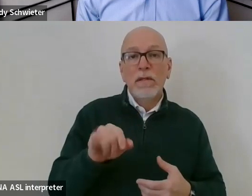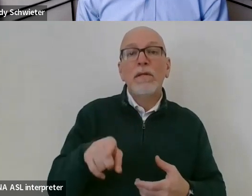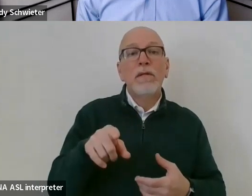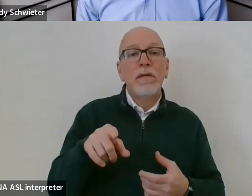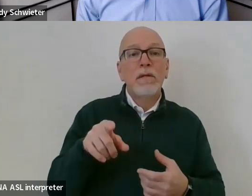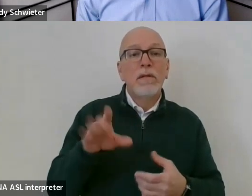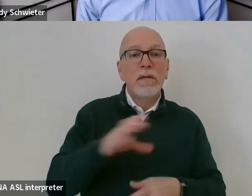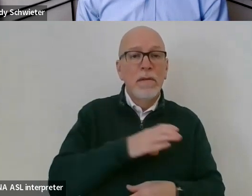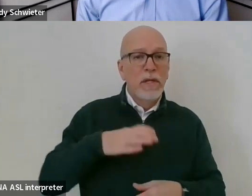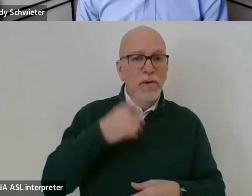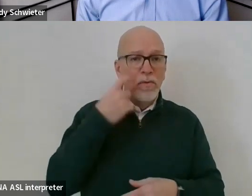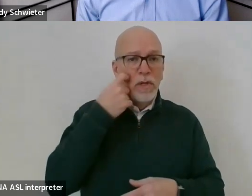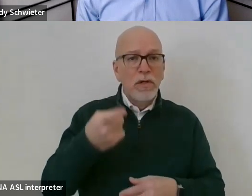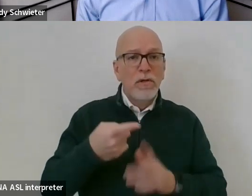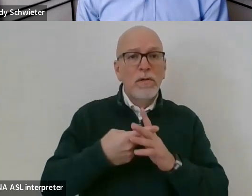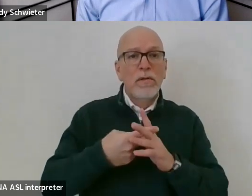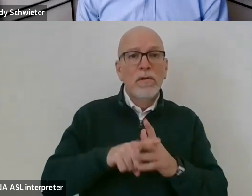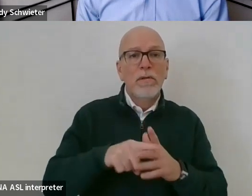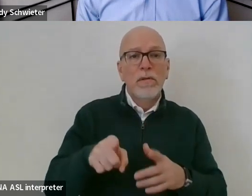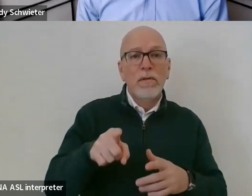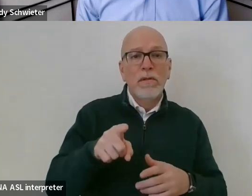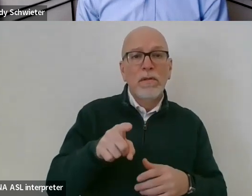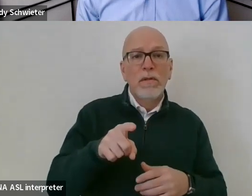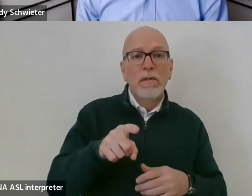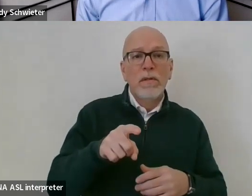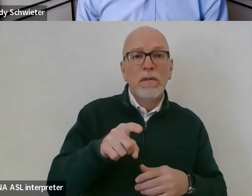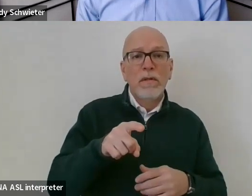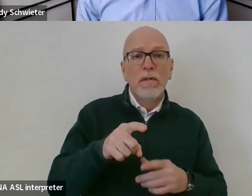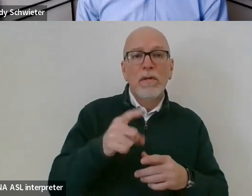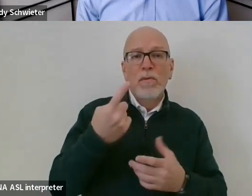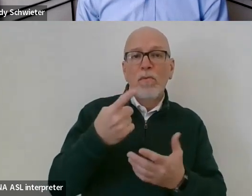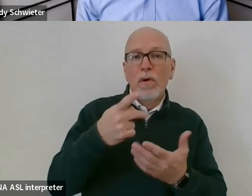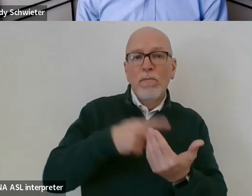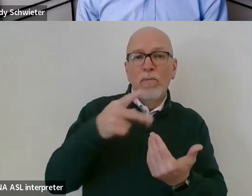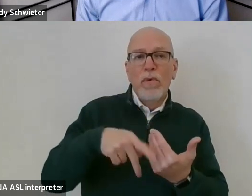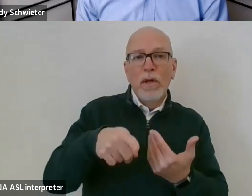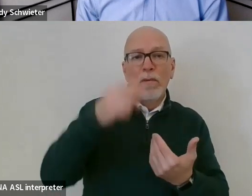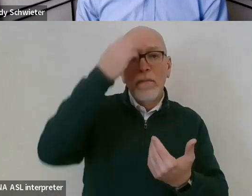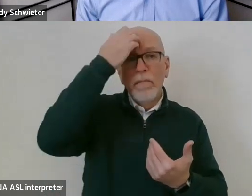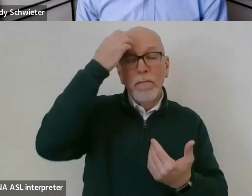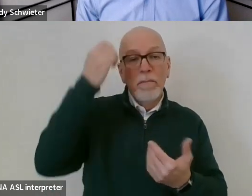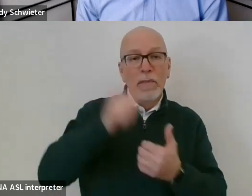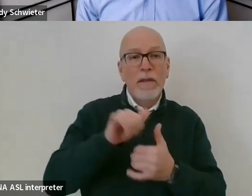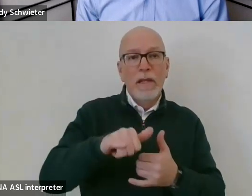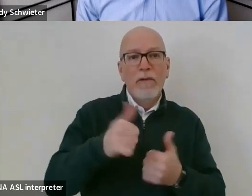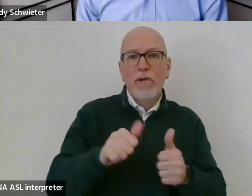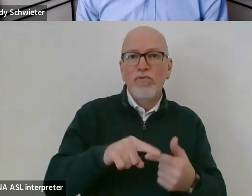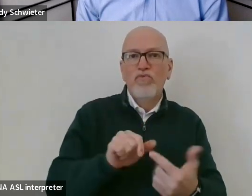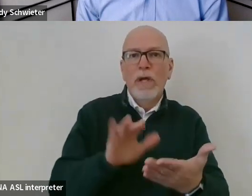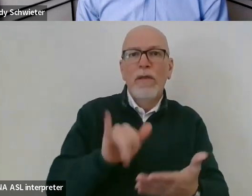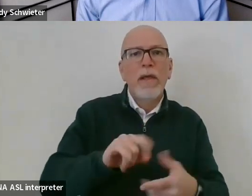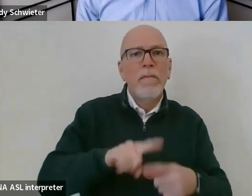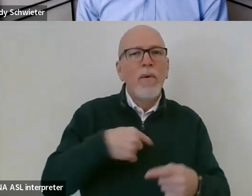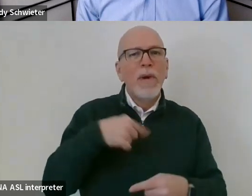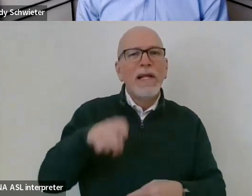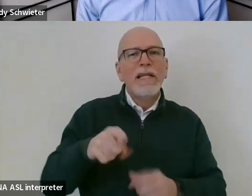Commission recently launched the E2E initiative addressing this direction. But we need